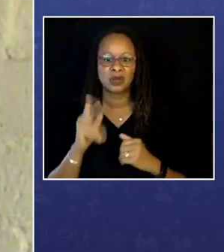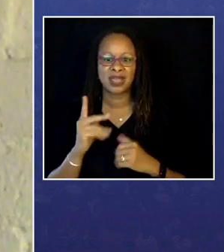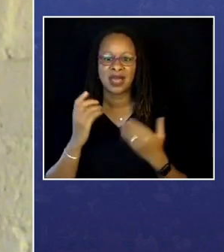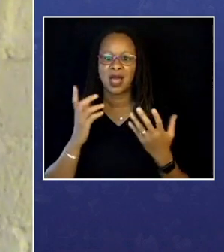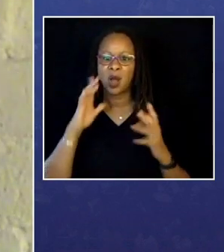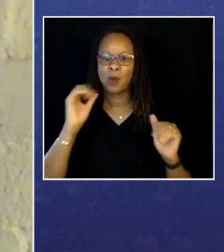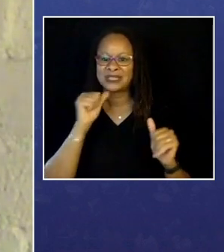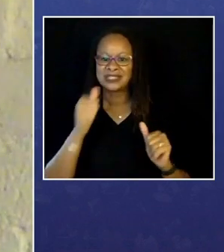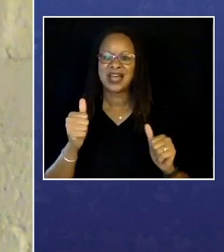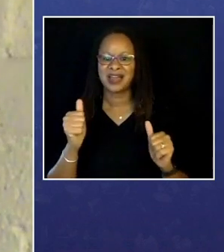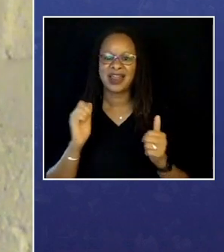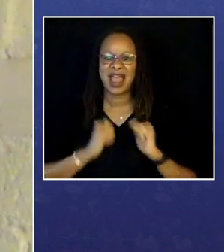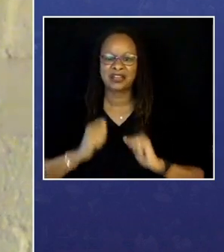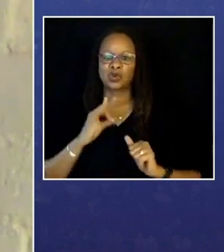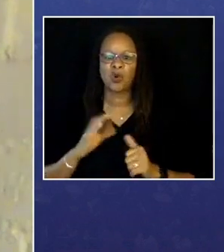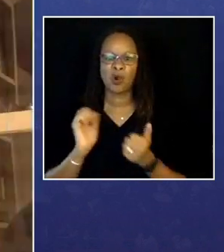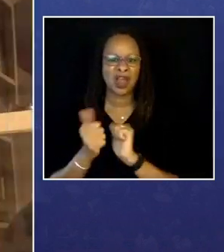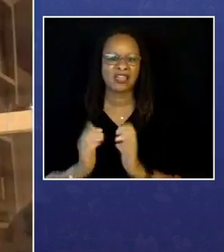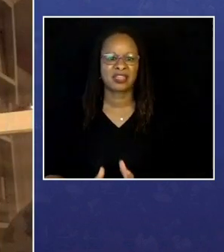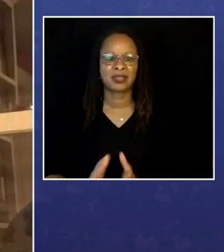not an actor or an athlete.